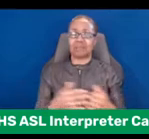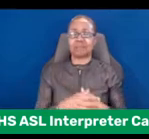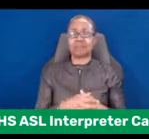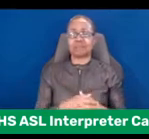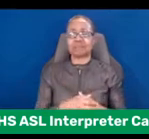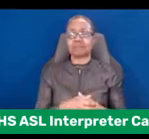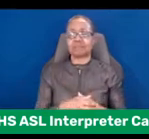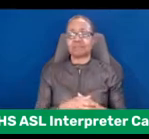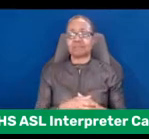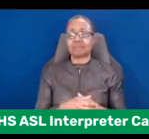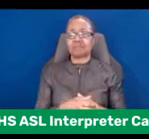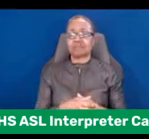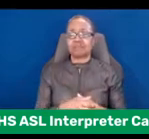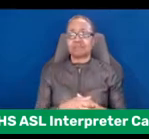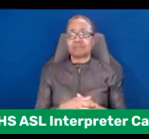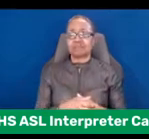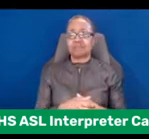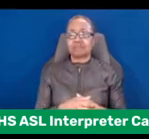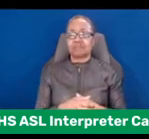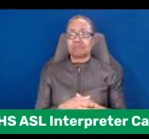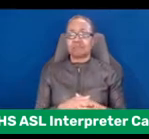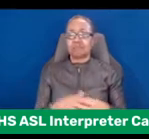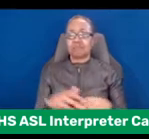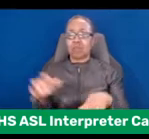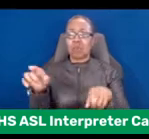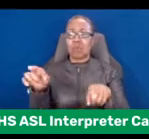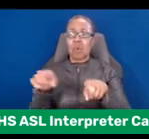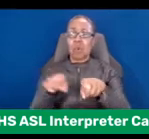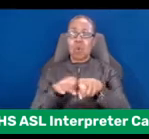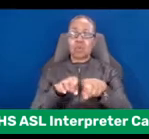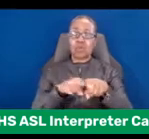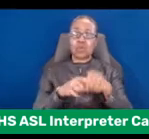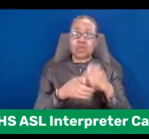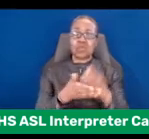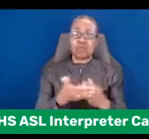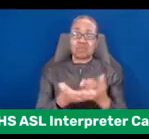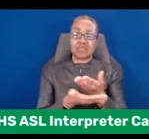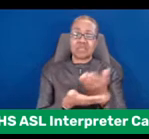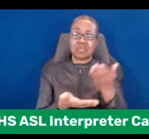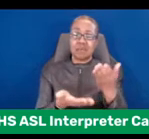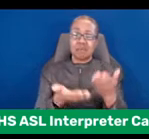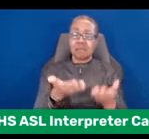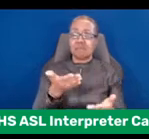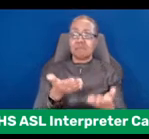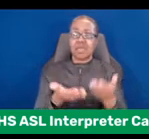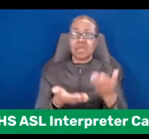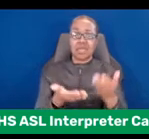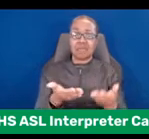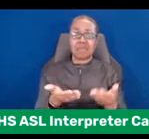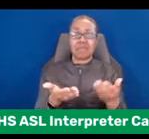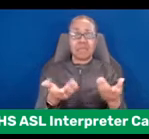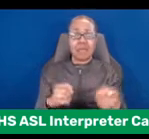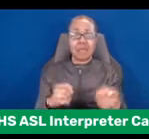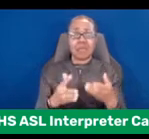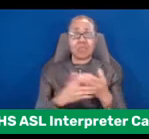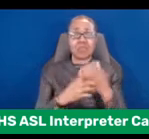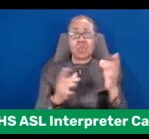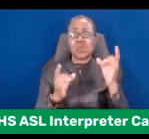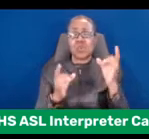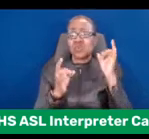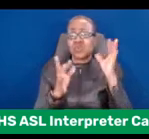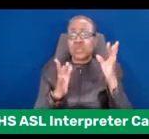I also want to acknowledge that some of this may have been through tragedy